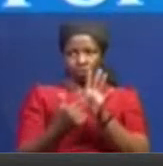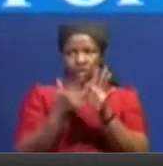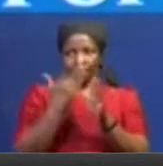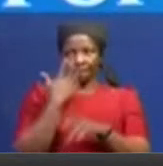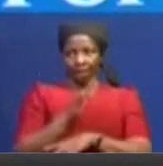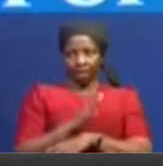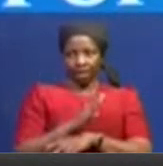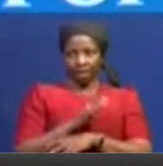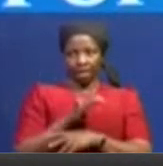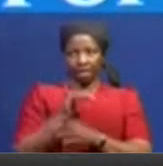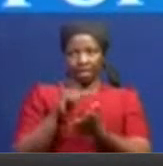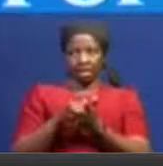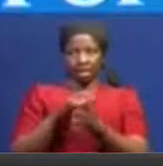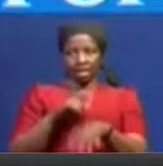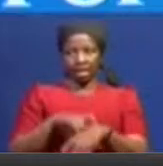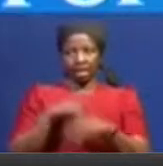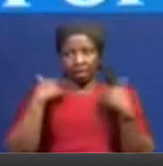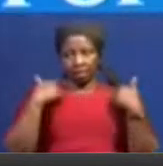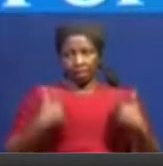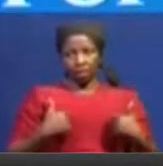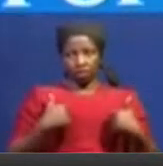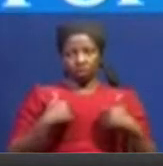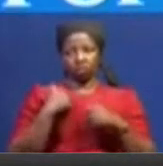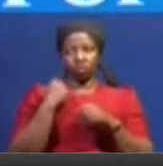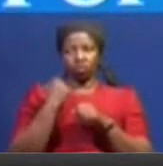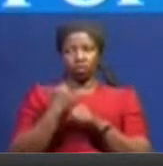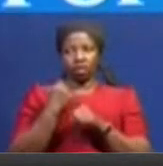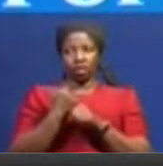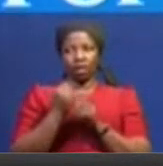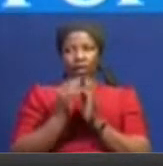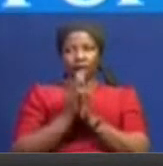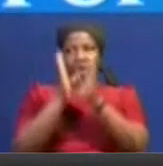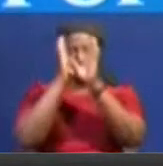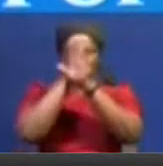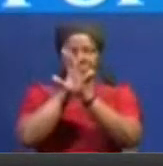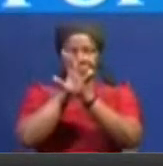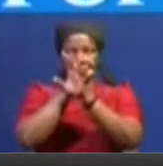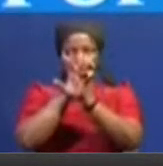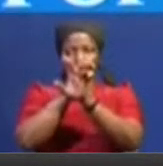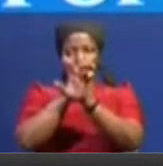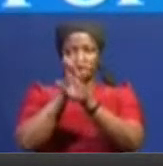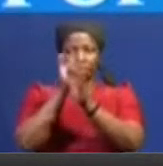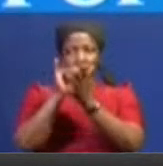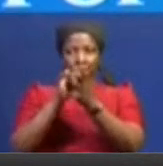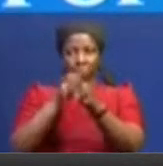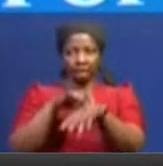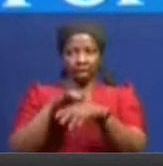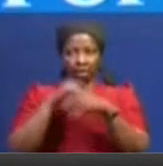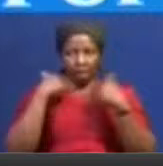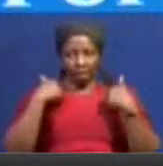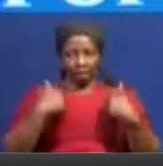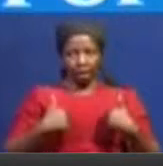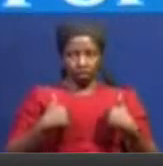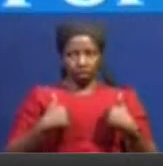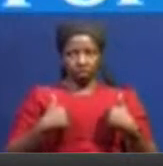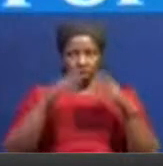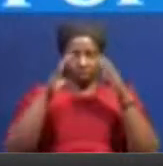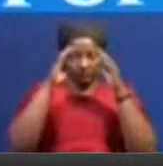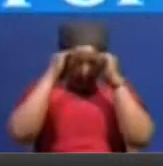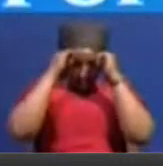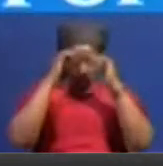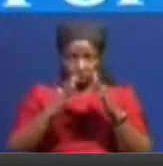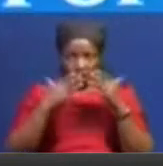Moi during the making of the Constitution. I was actually a student, and I was not happy with the use of my name in